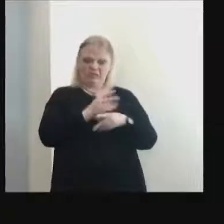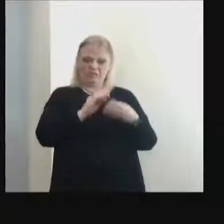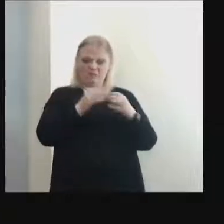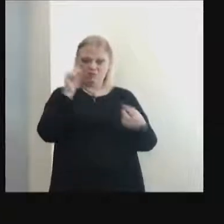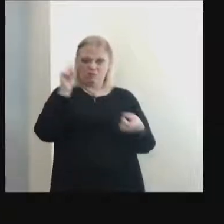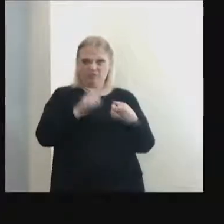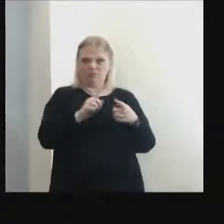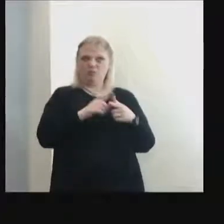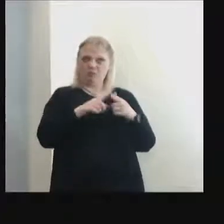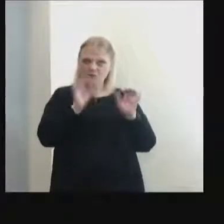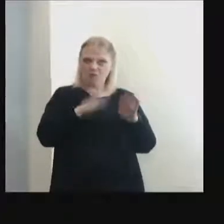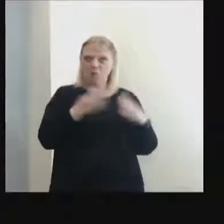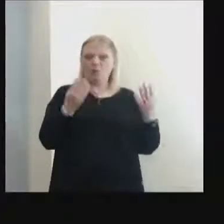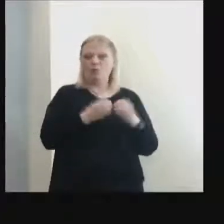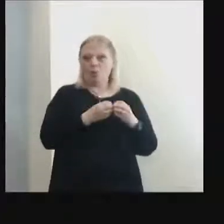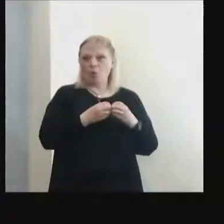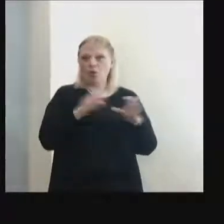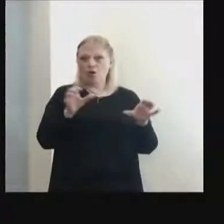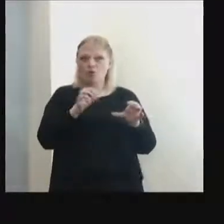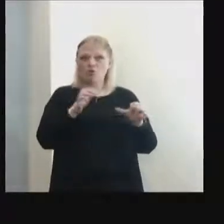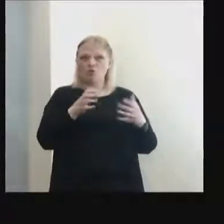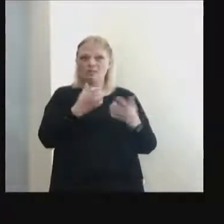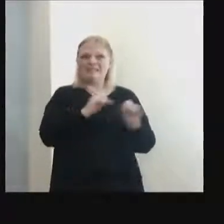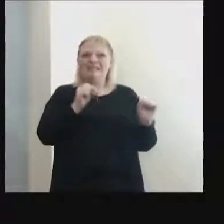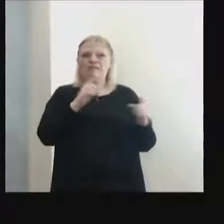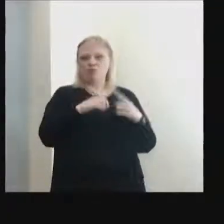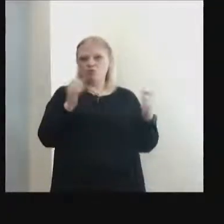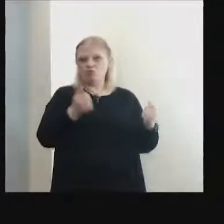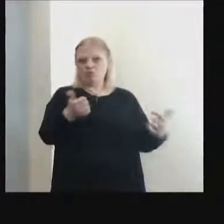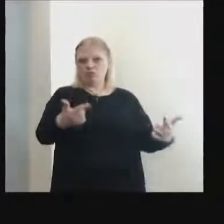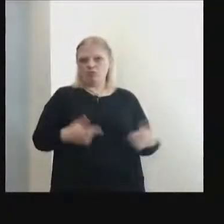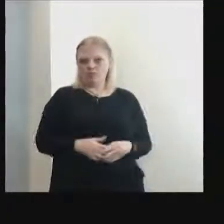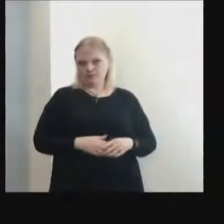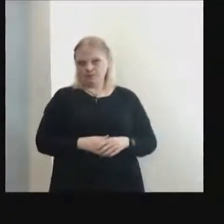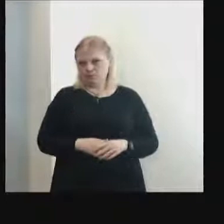we'll be open up more and do it in a manner that's safer to others.